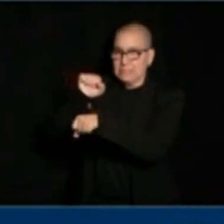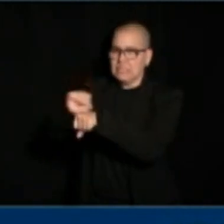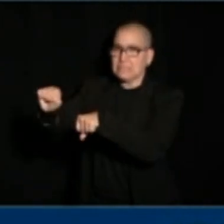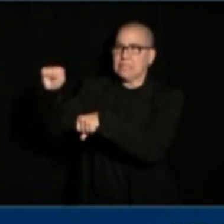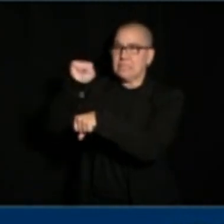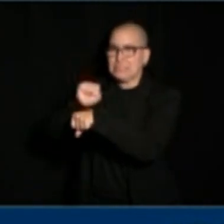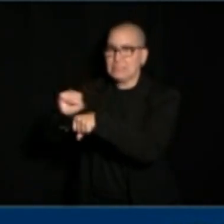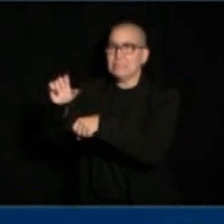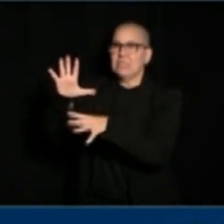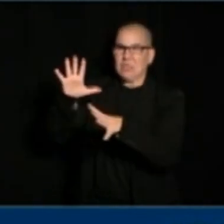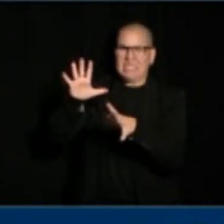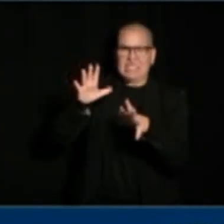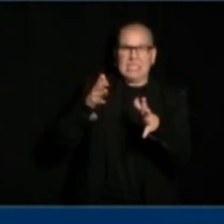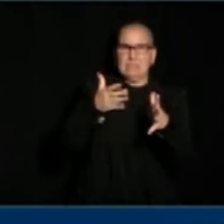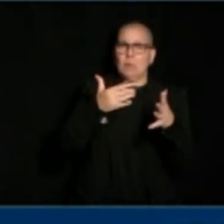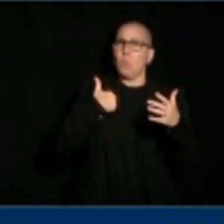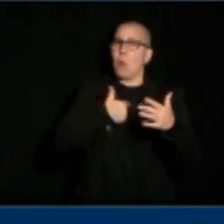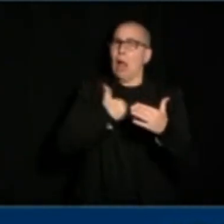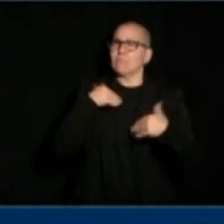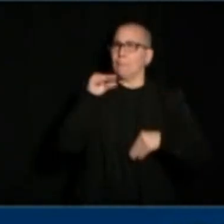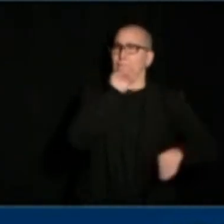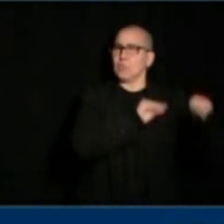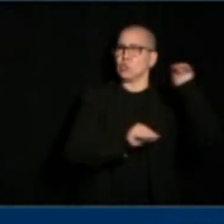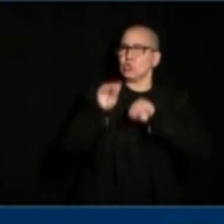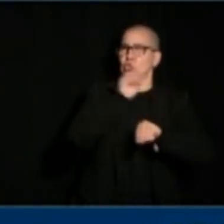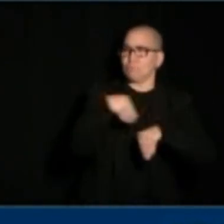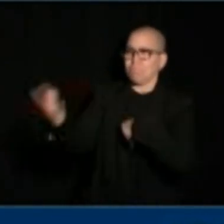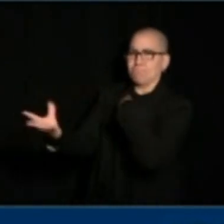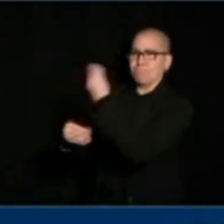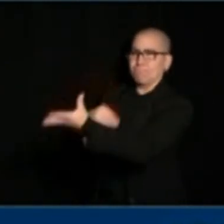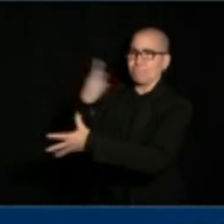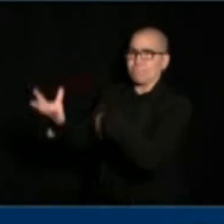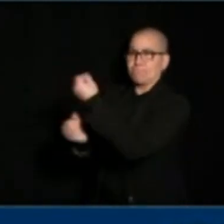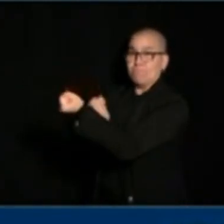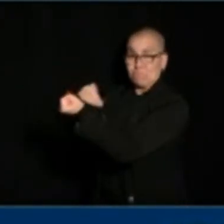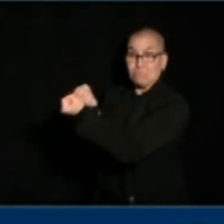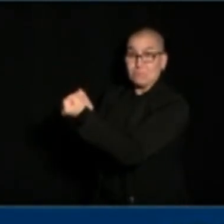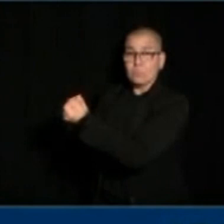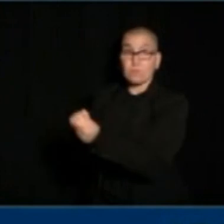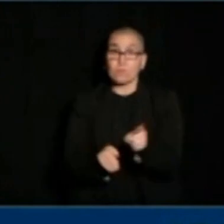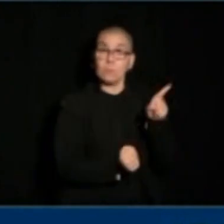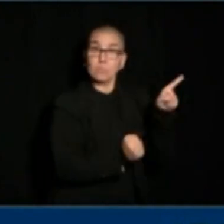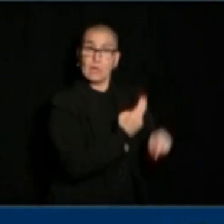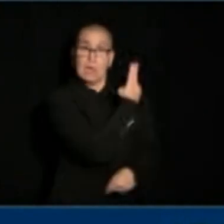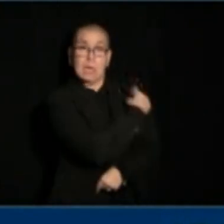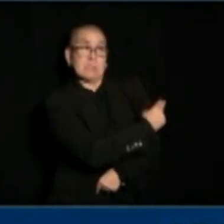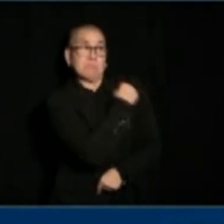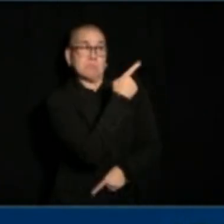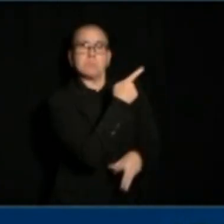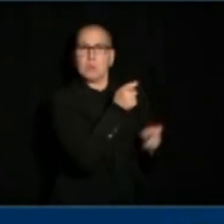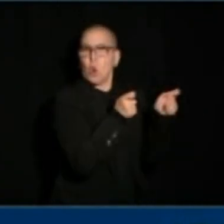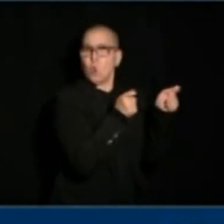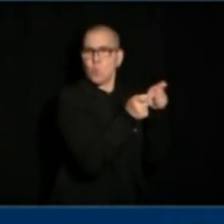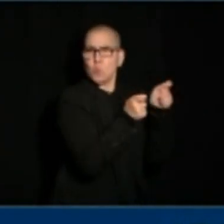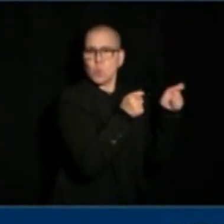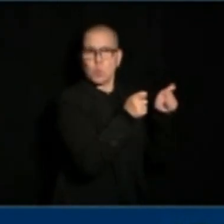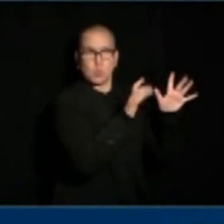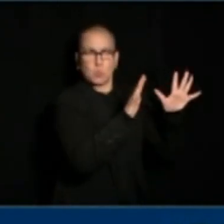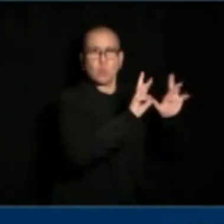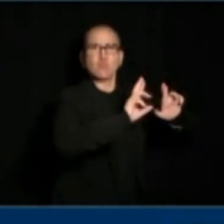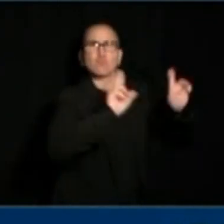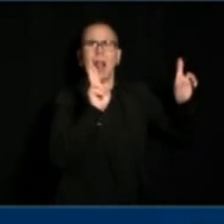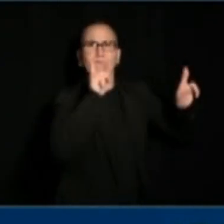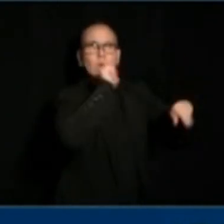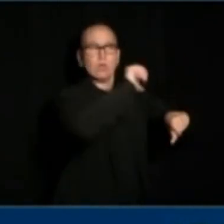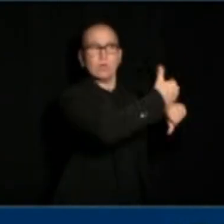at it, and it's there. Our hospitals have been able to understand and manage their demand and create surge capacity. We can double and